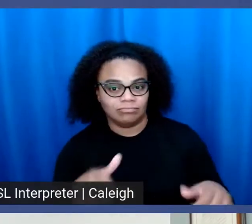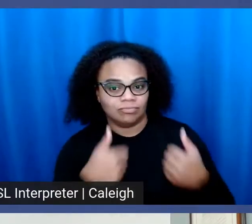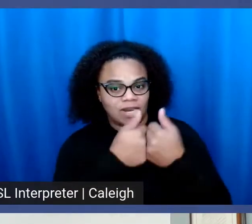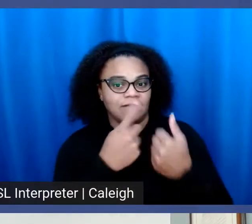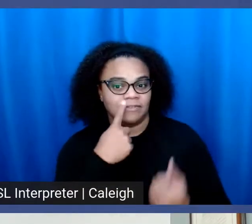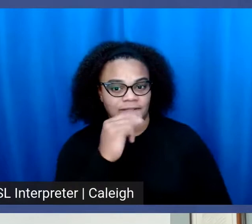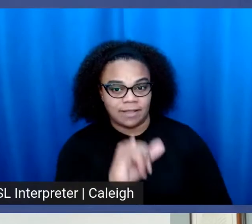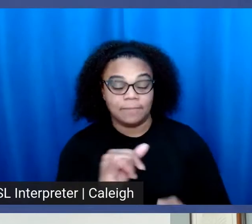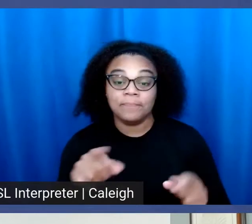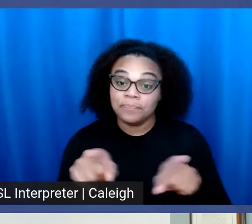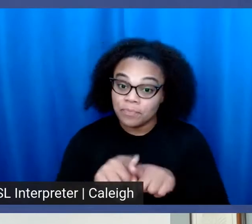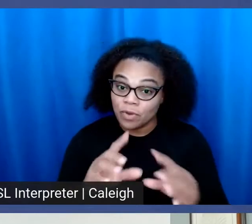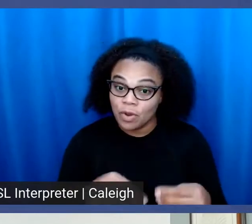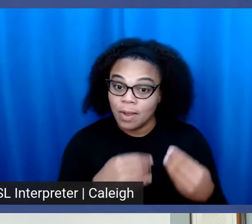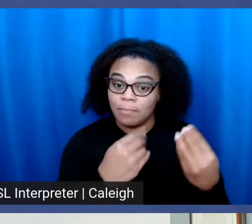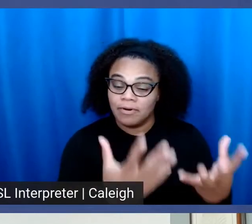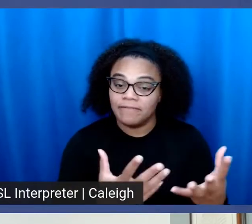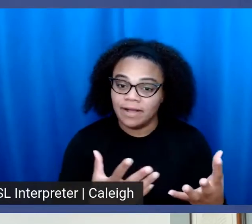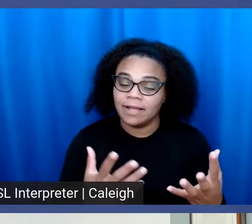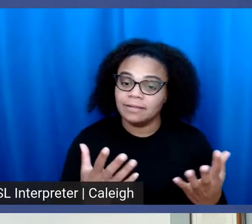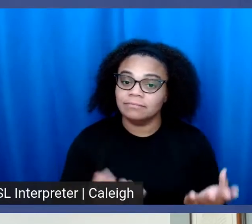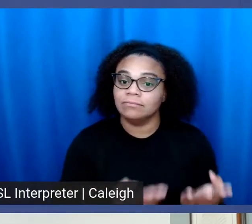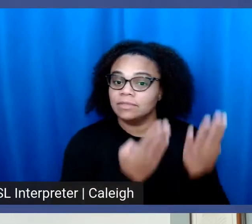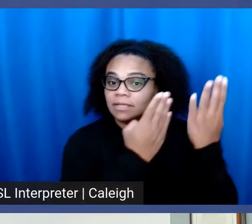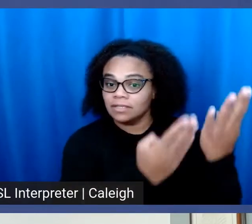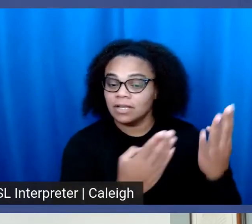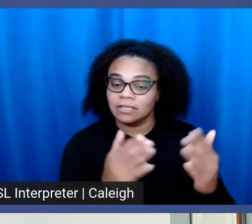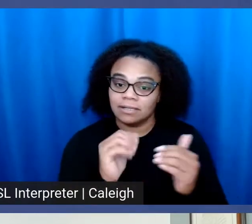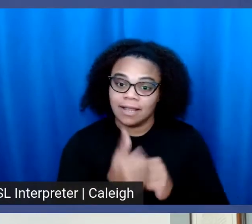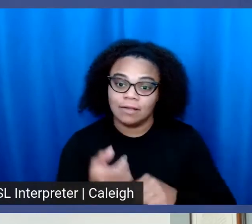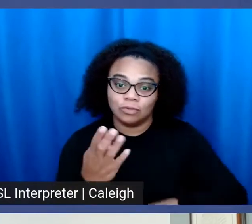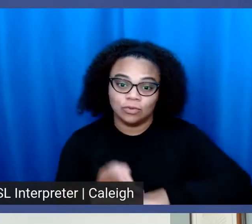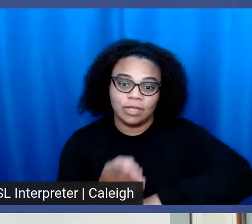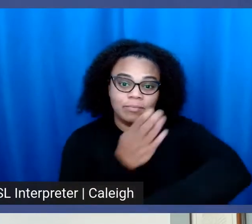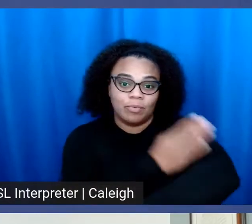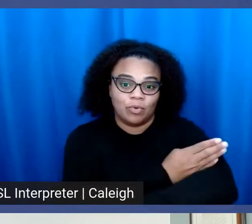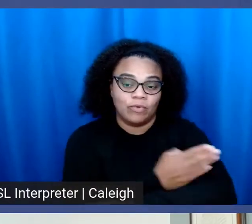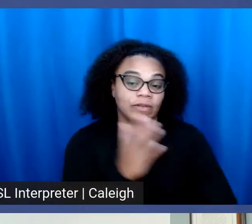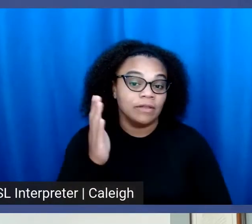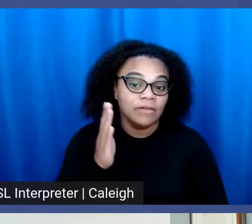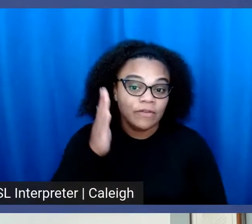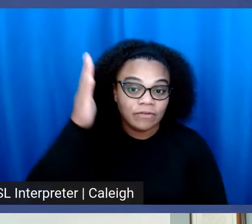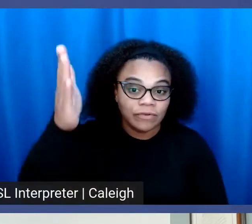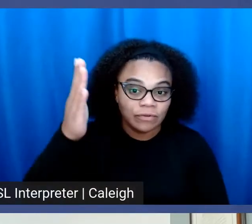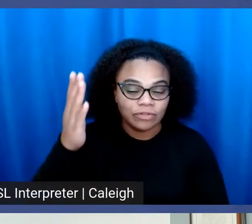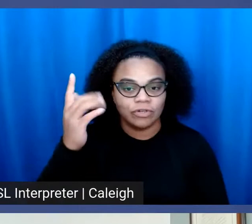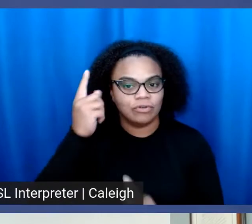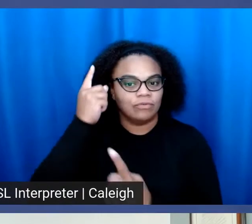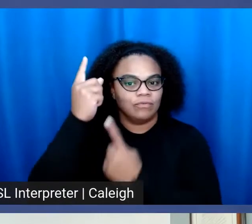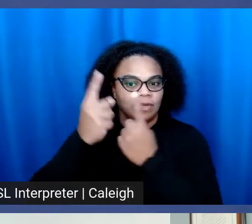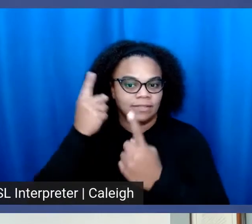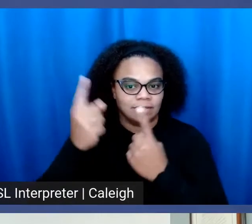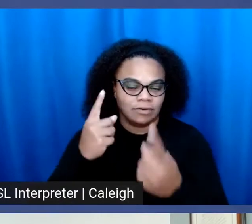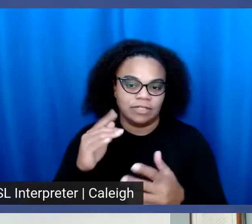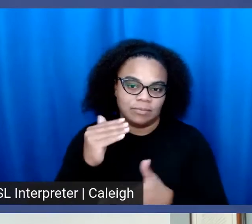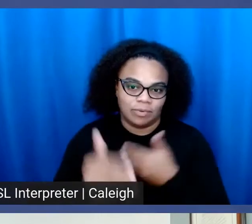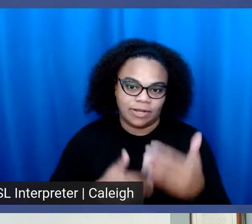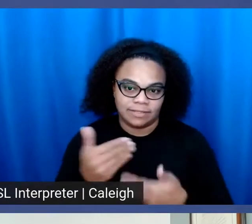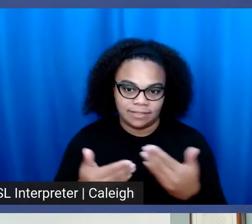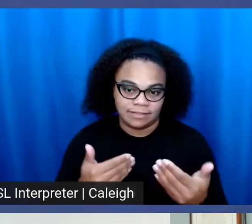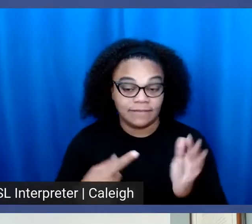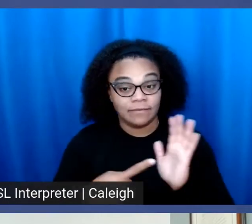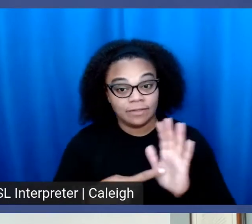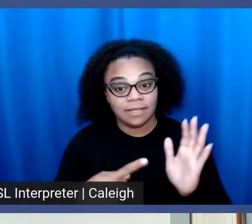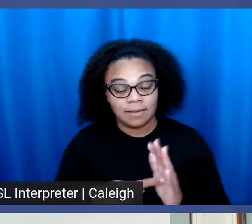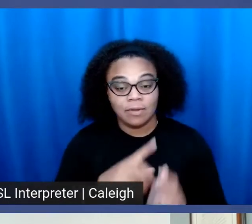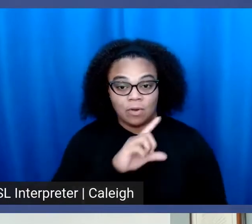provided practical suggestions to the board for improving future reconsideration processes. Things like a quality rubric